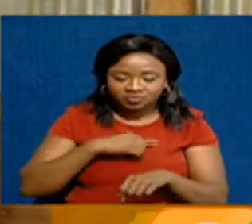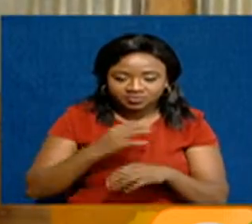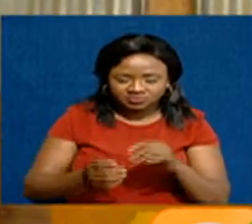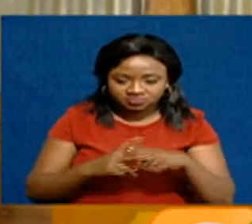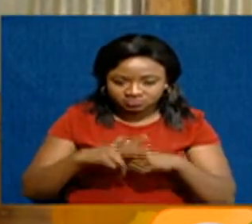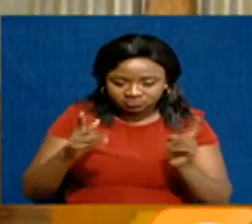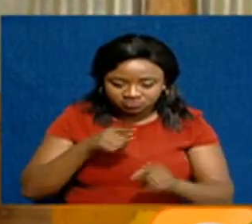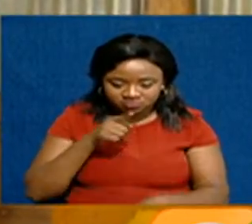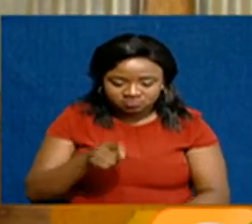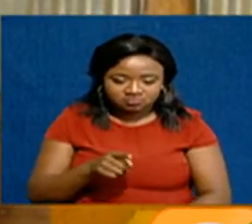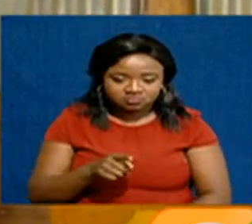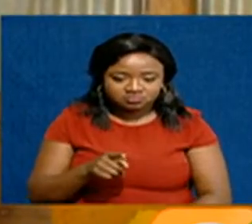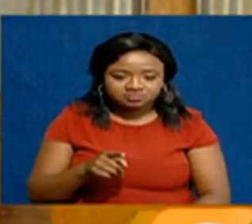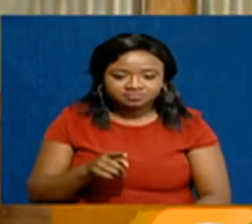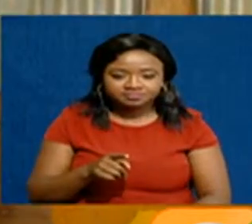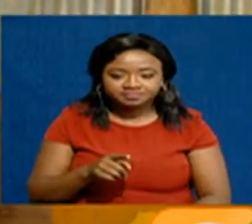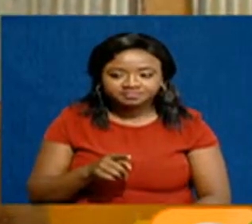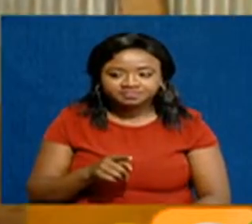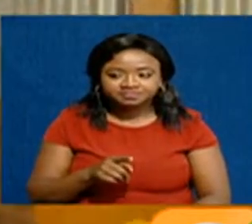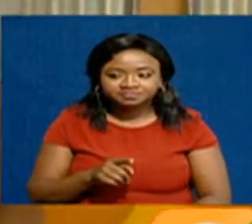we were brooding